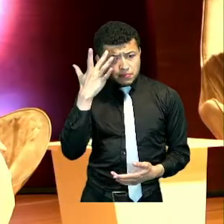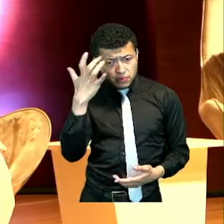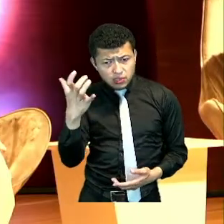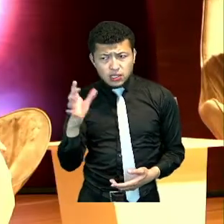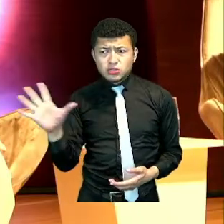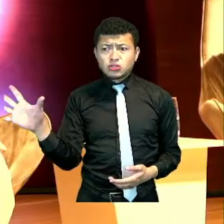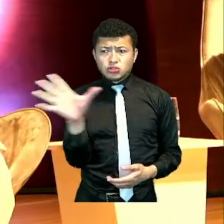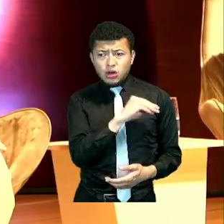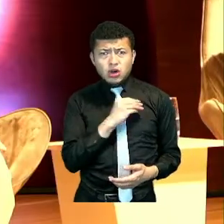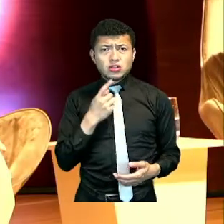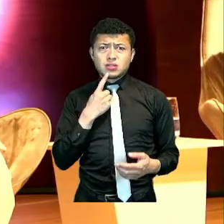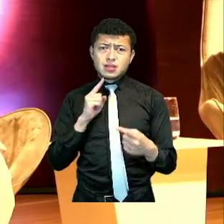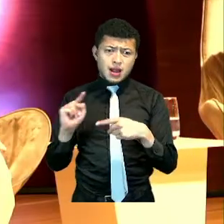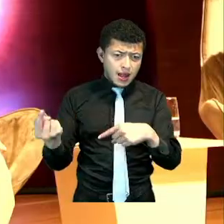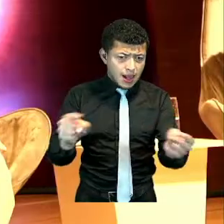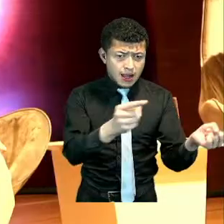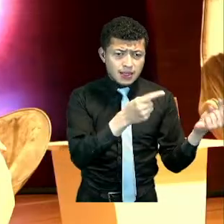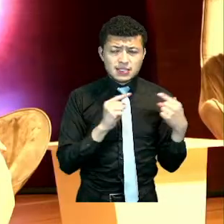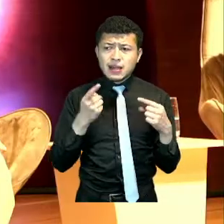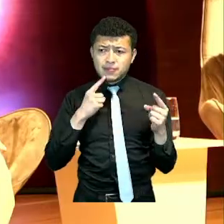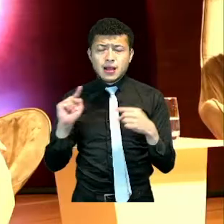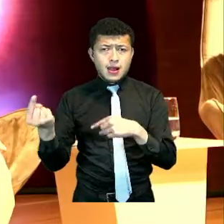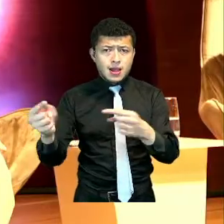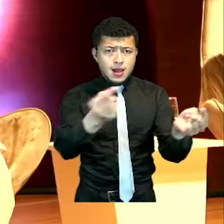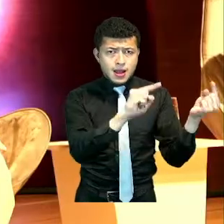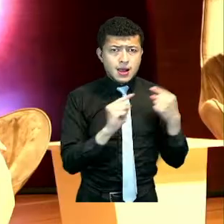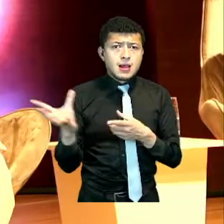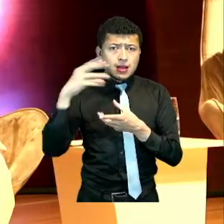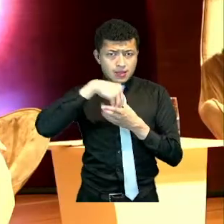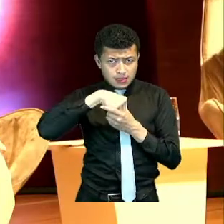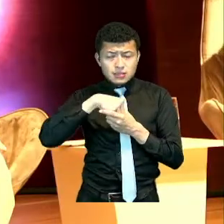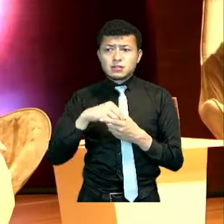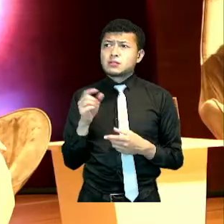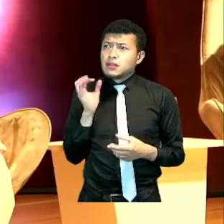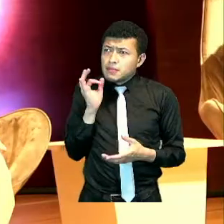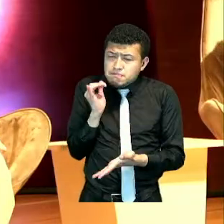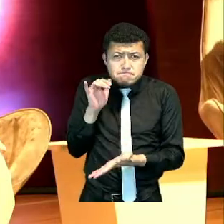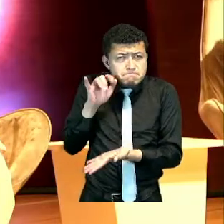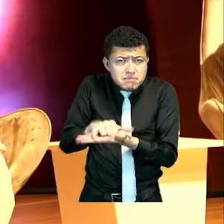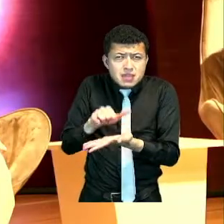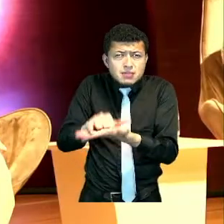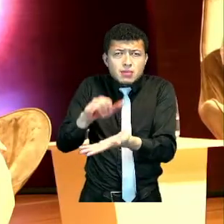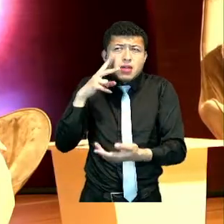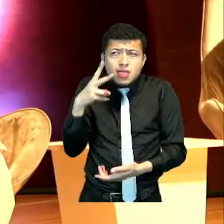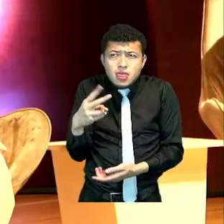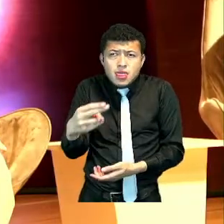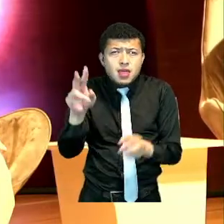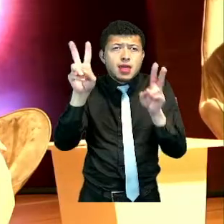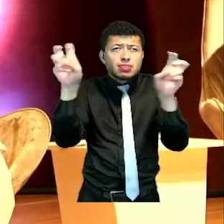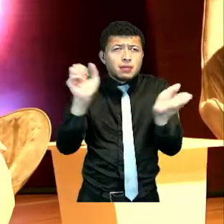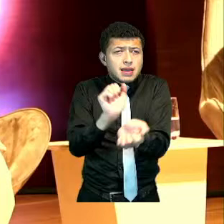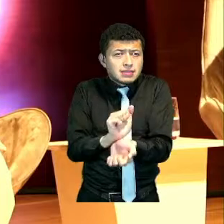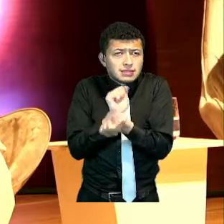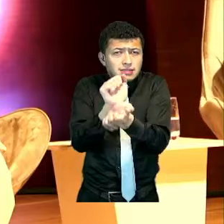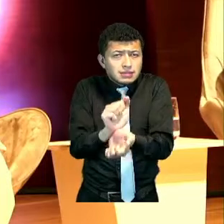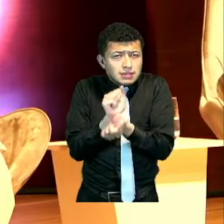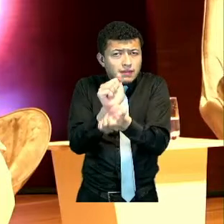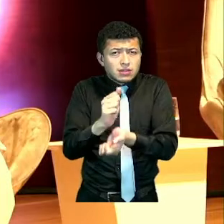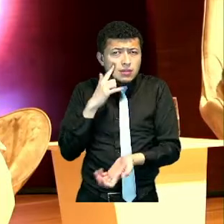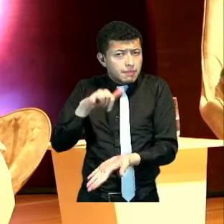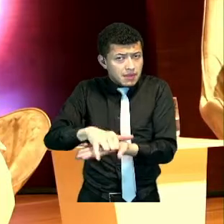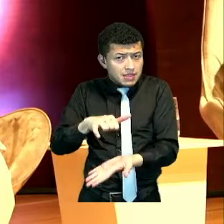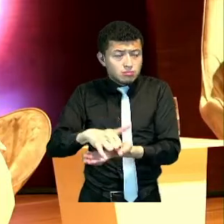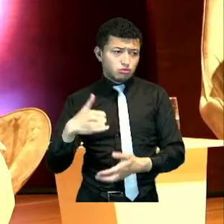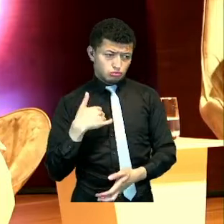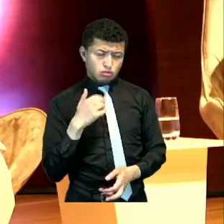have ends up talking about enslavement? And I said to them, because I need to